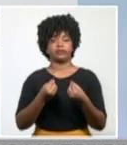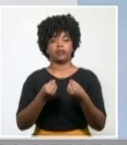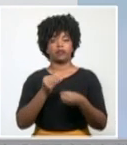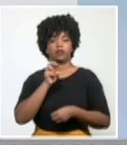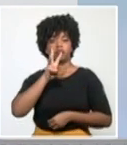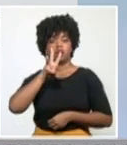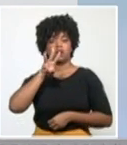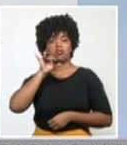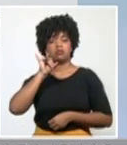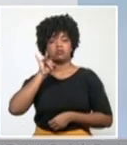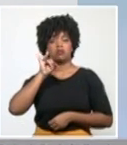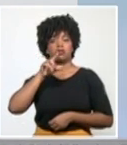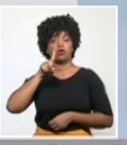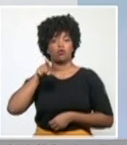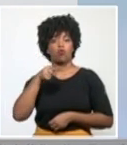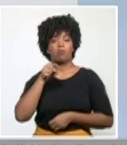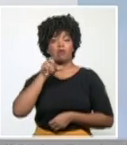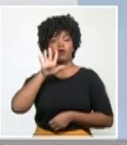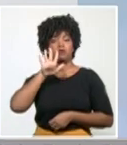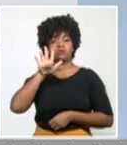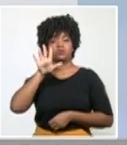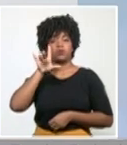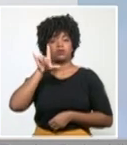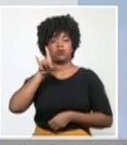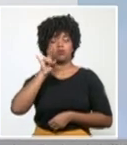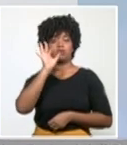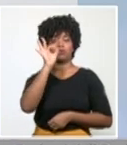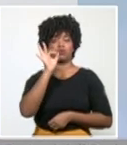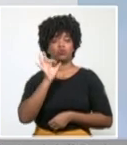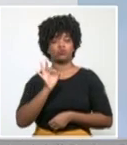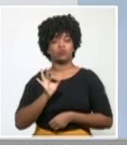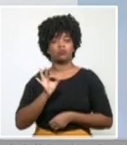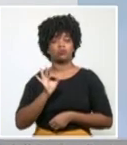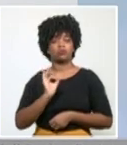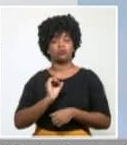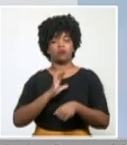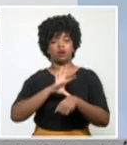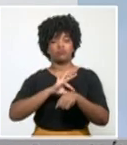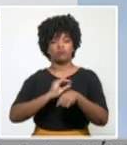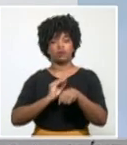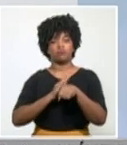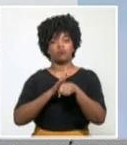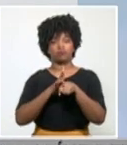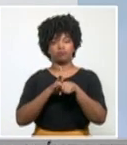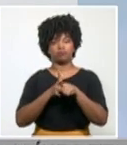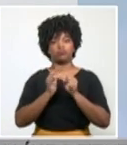37.59% of the total number of cases in the world.